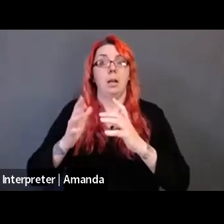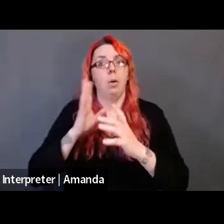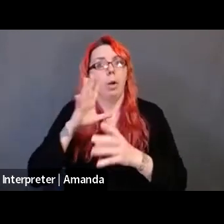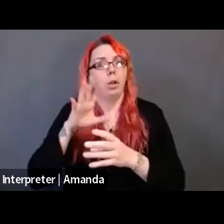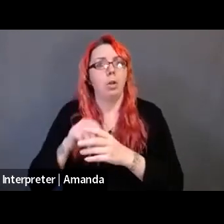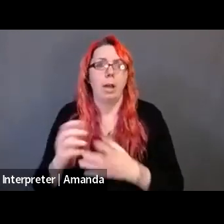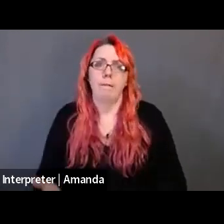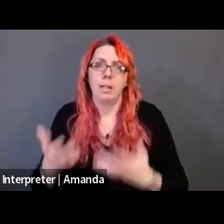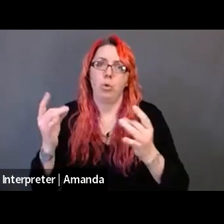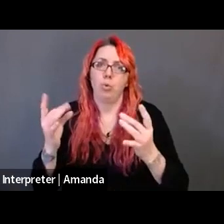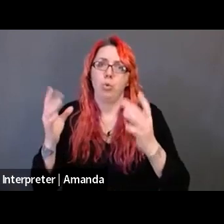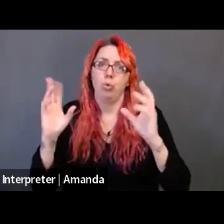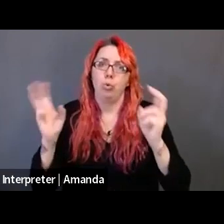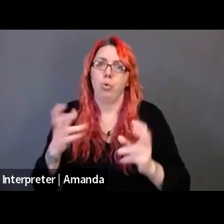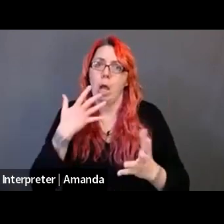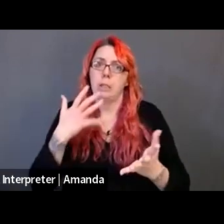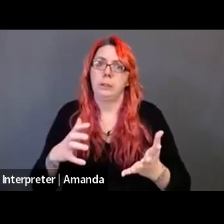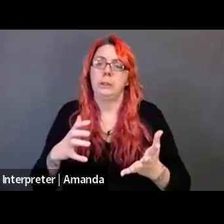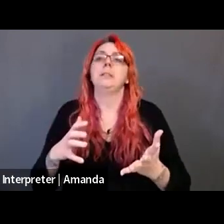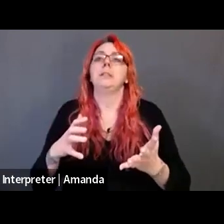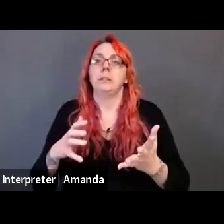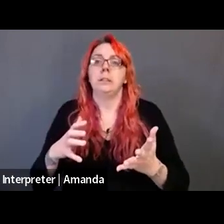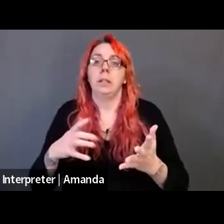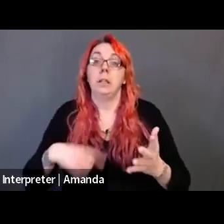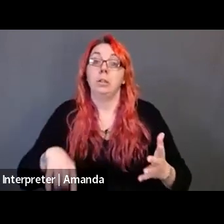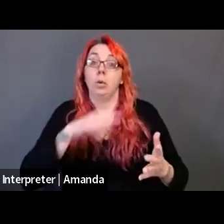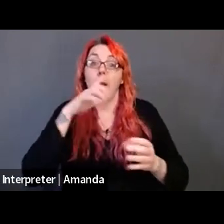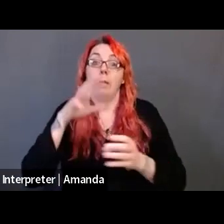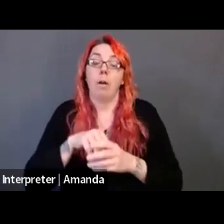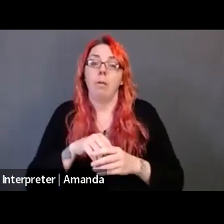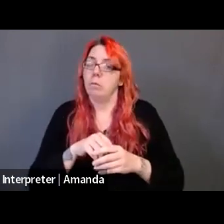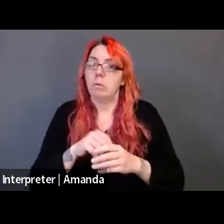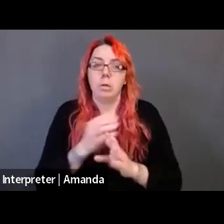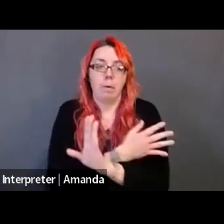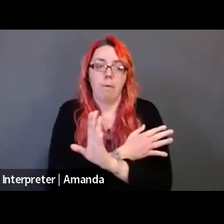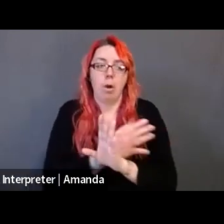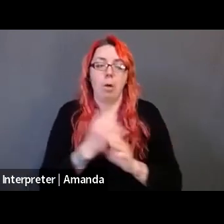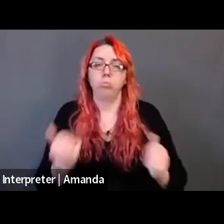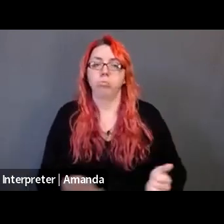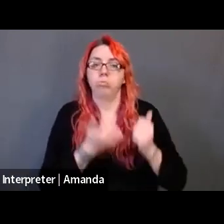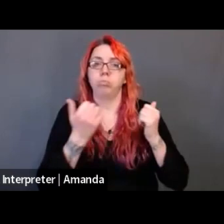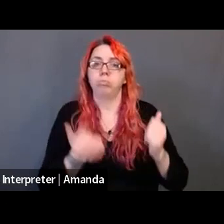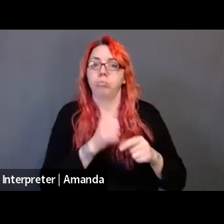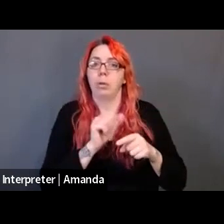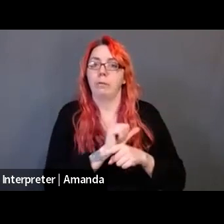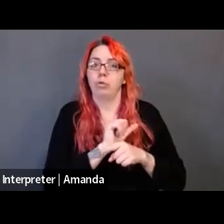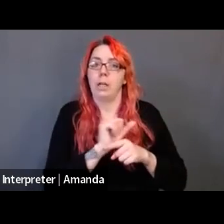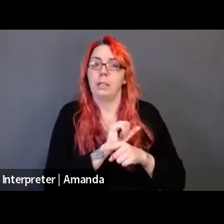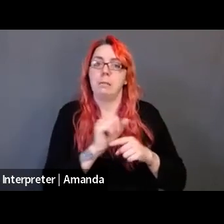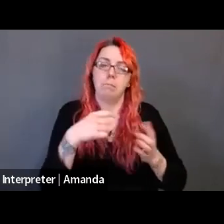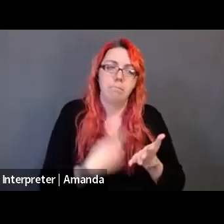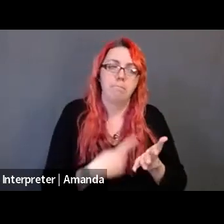And that apparently is something that was new to many of the participants, who had also been in other productions, that they left a little wobbly from. So just to keep that in